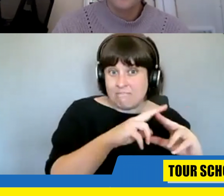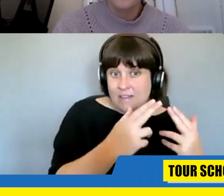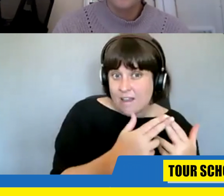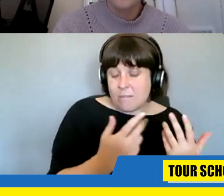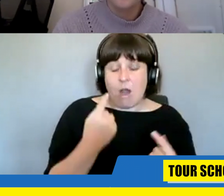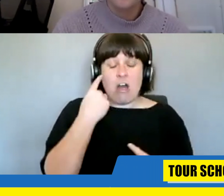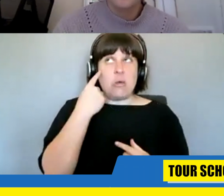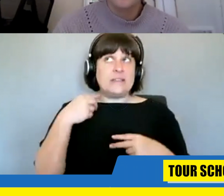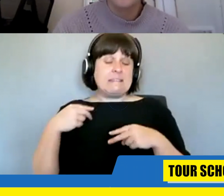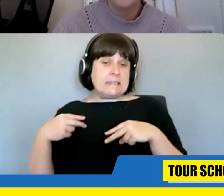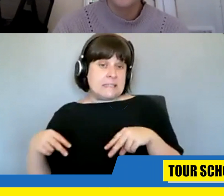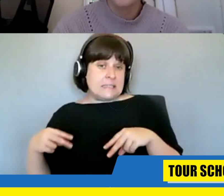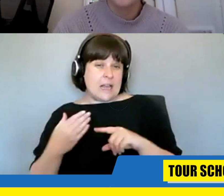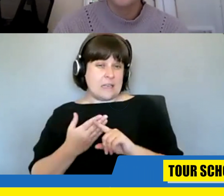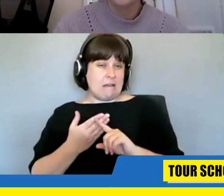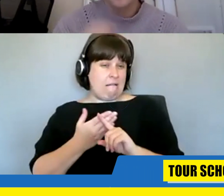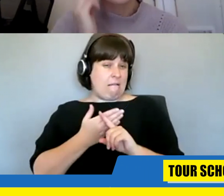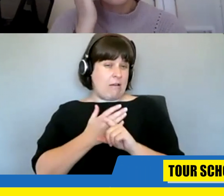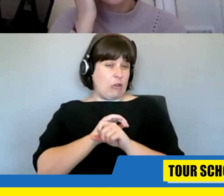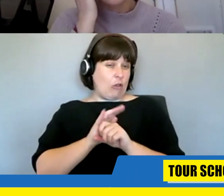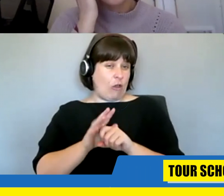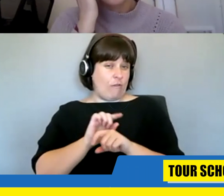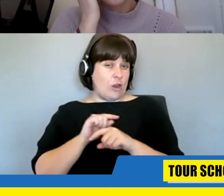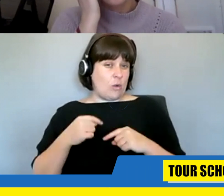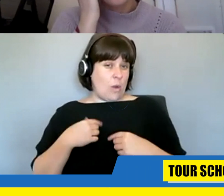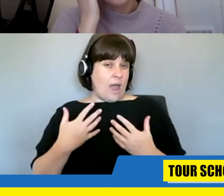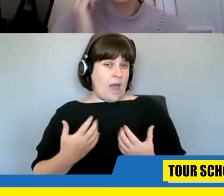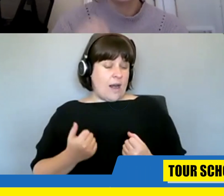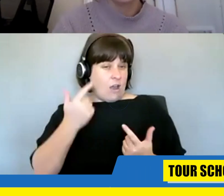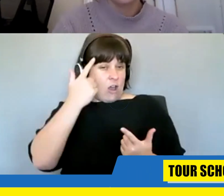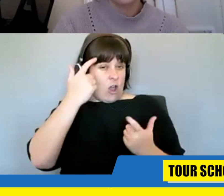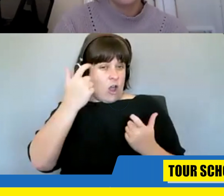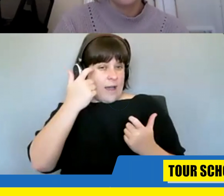just before COVID. We had a sort of an idea lined up,